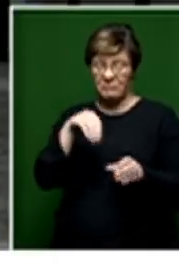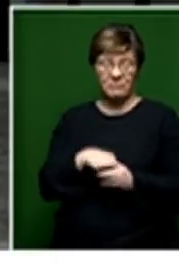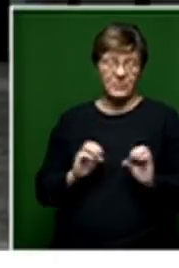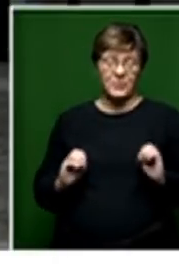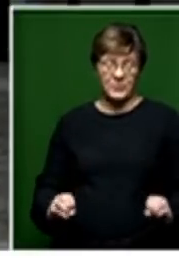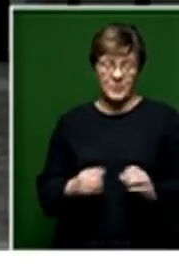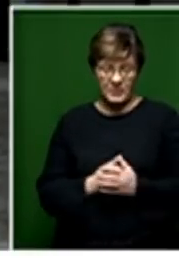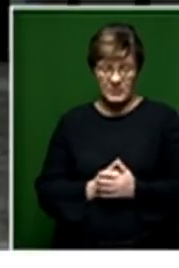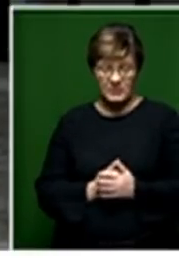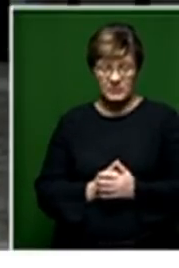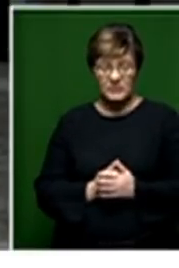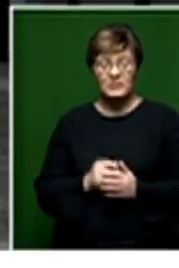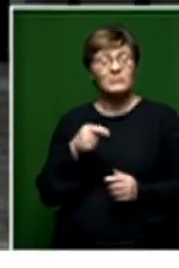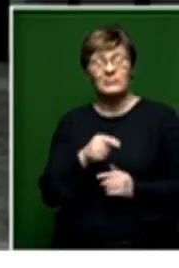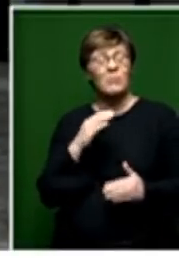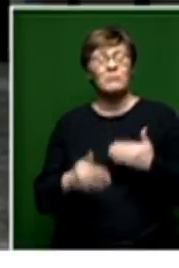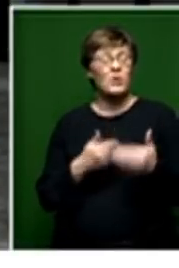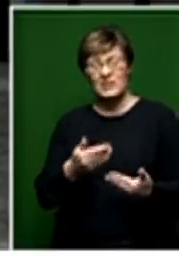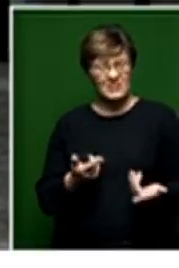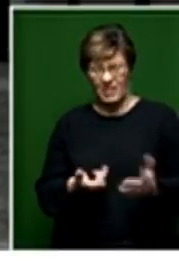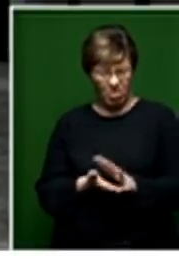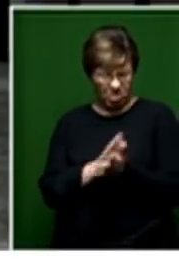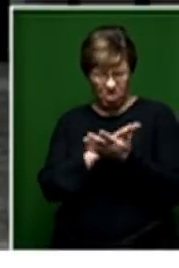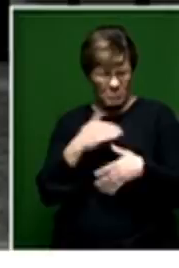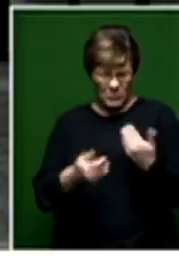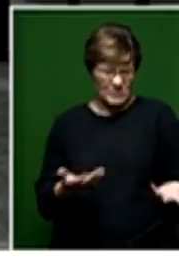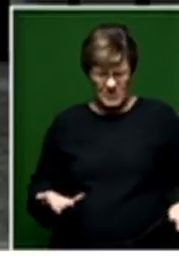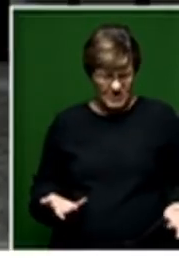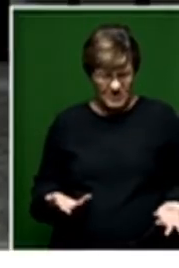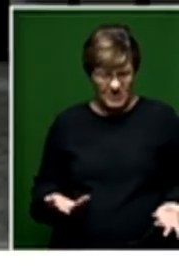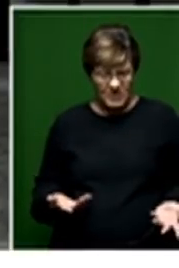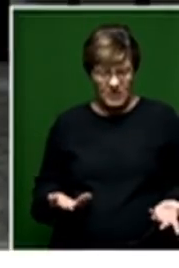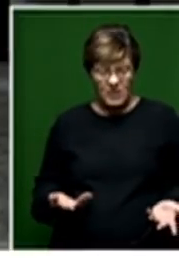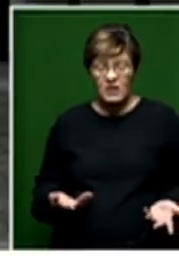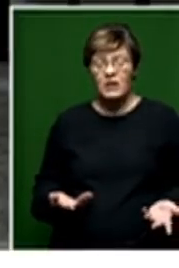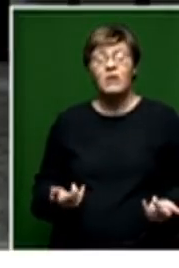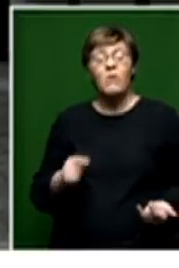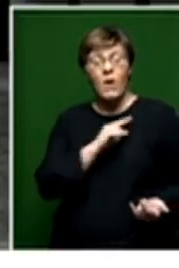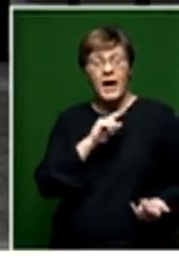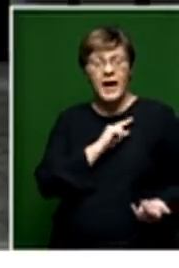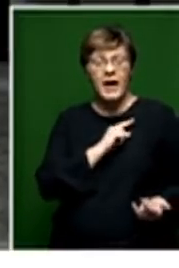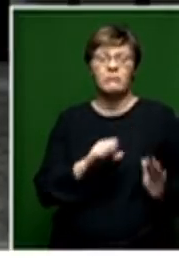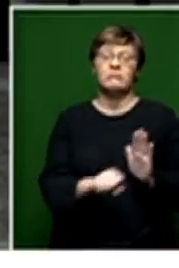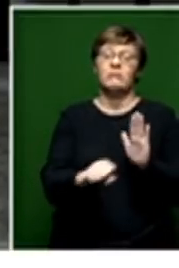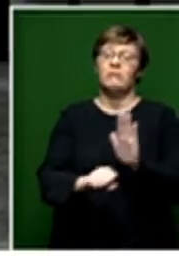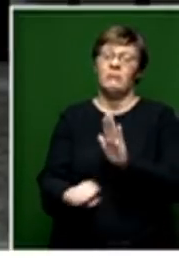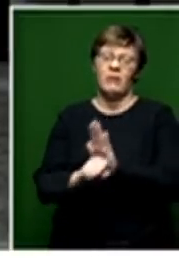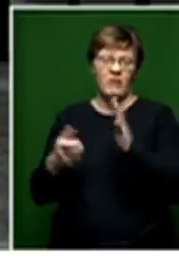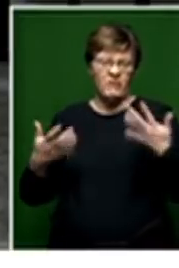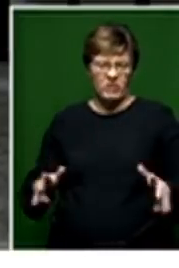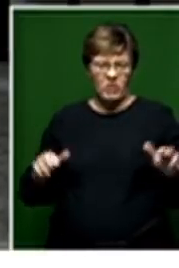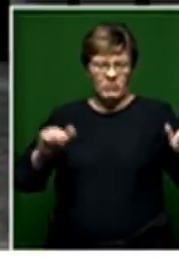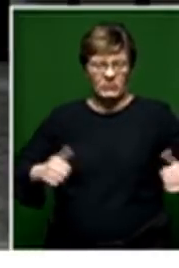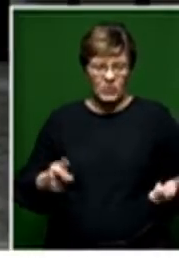today. They've said this process is essentially a flawed process because they're saying that today will just be a rubber stamping of